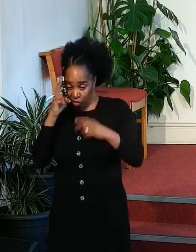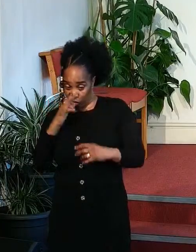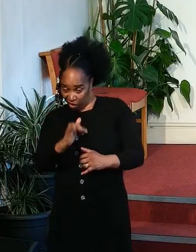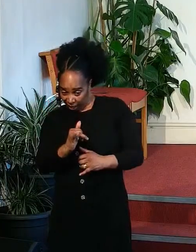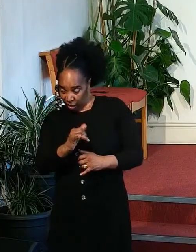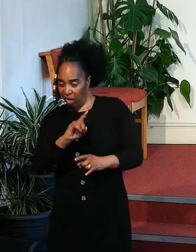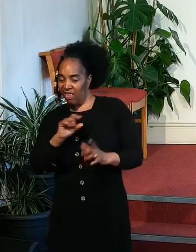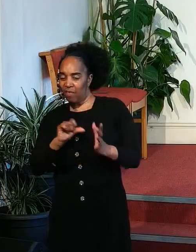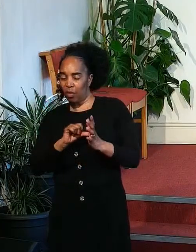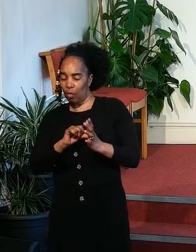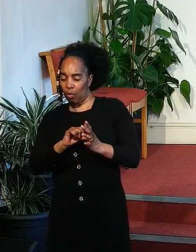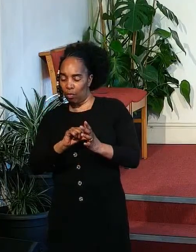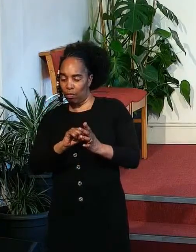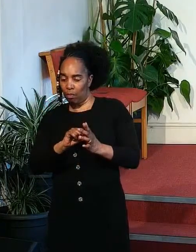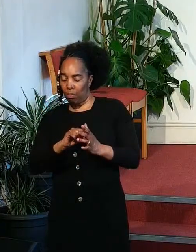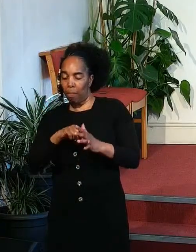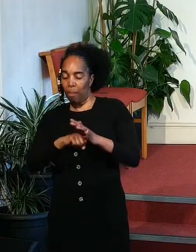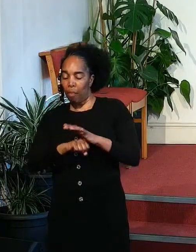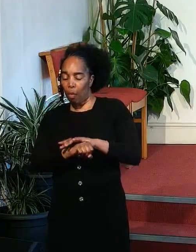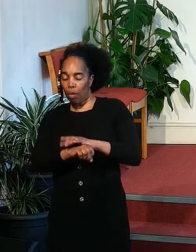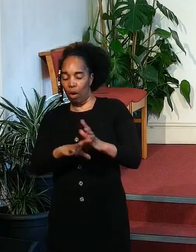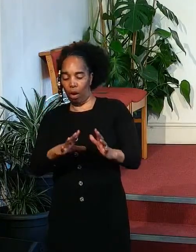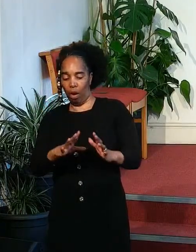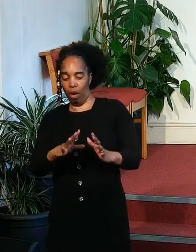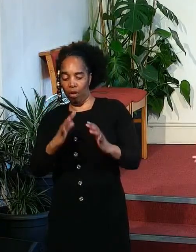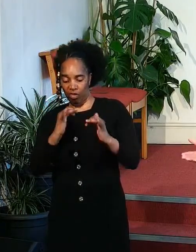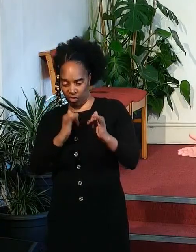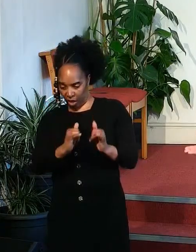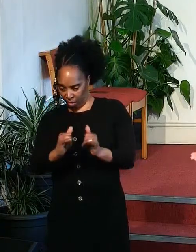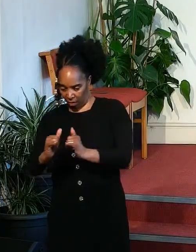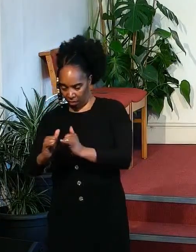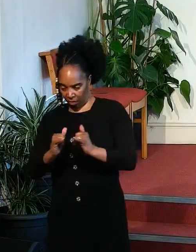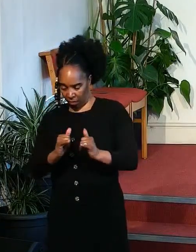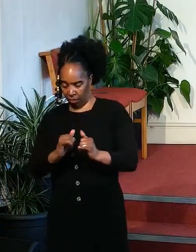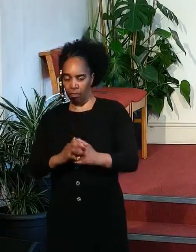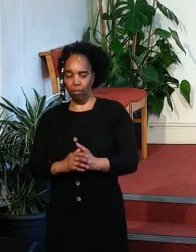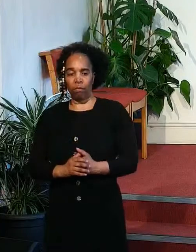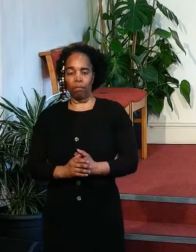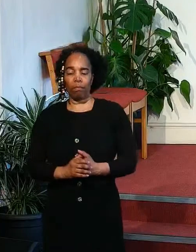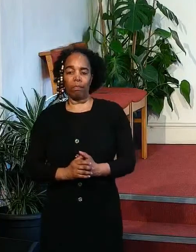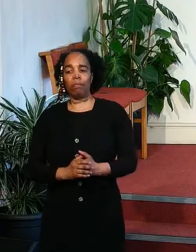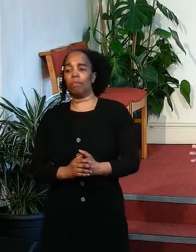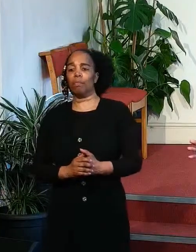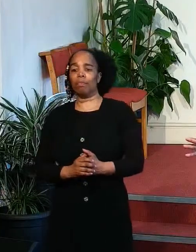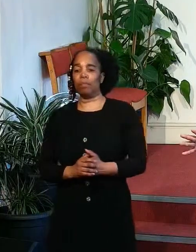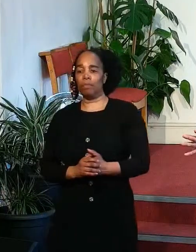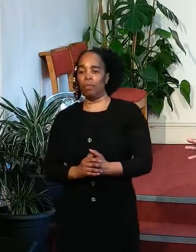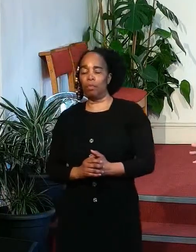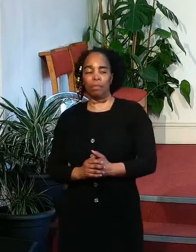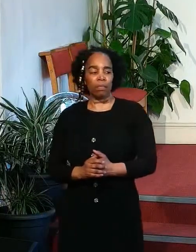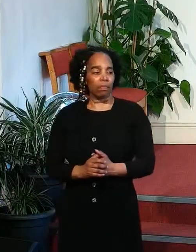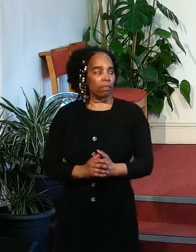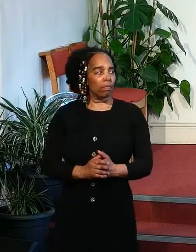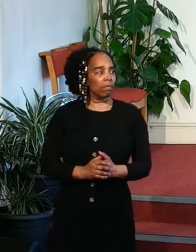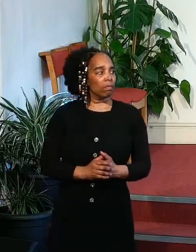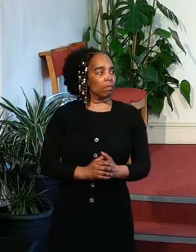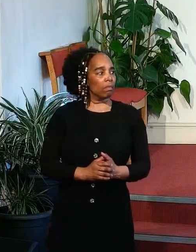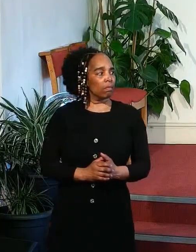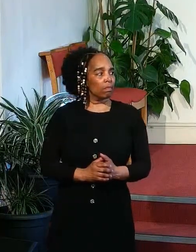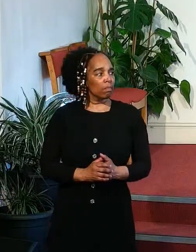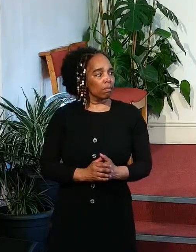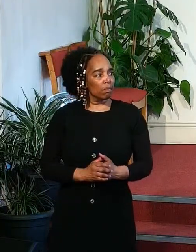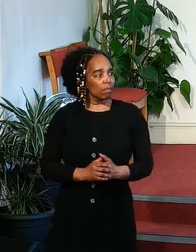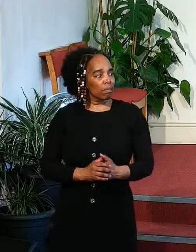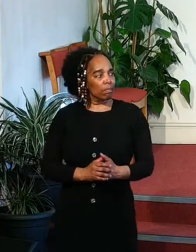be able to pick up at birth. Those of you who've had children, you know there's something called the APGAR score at